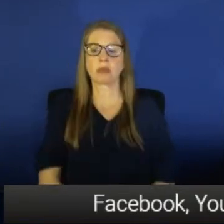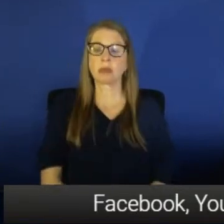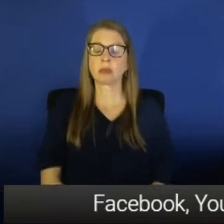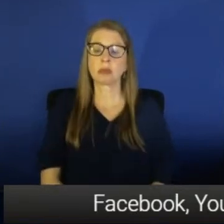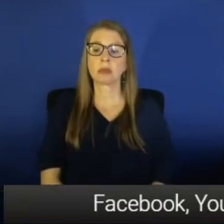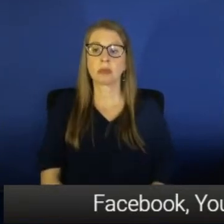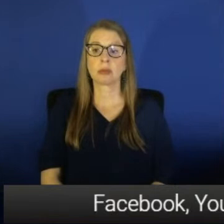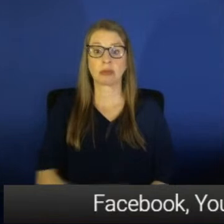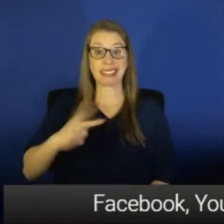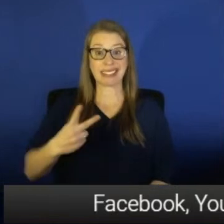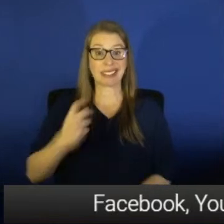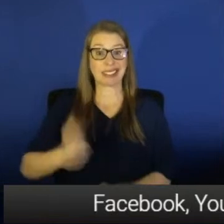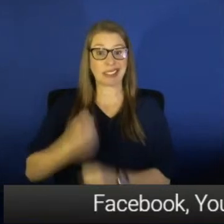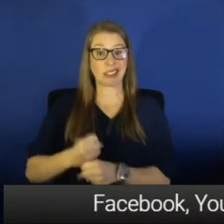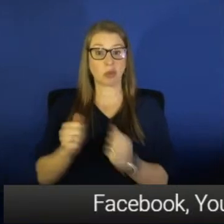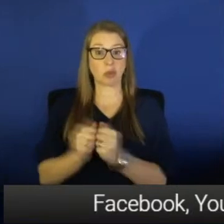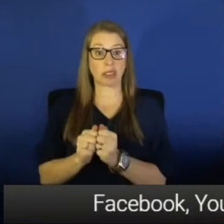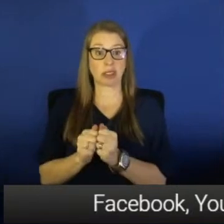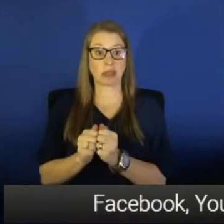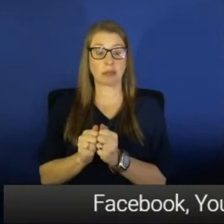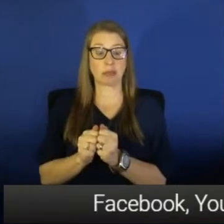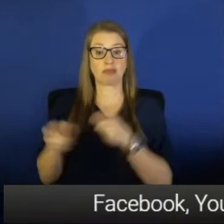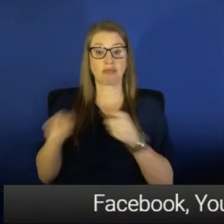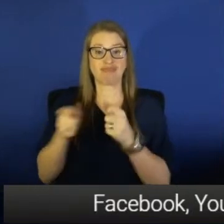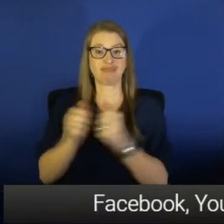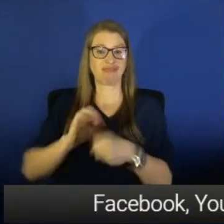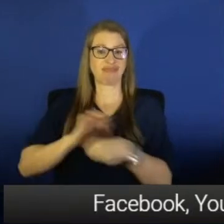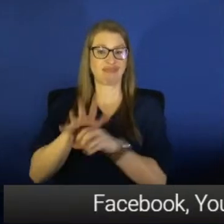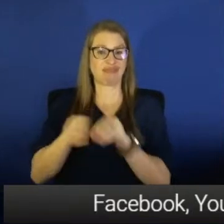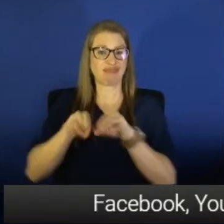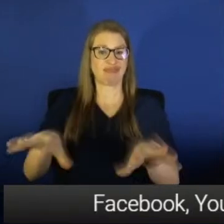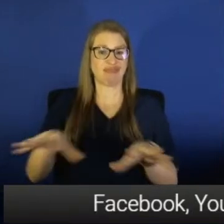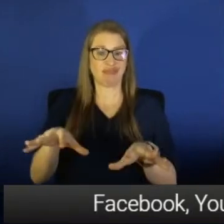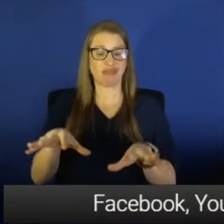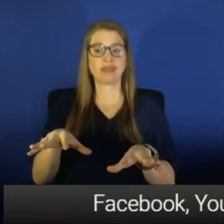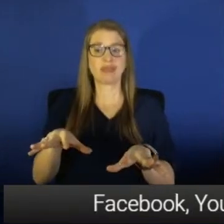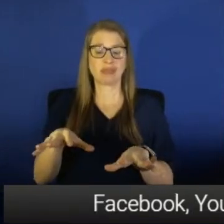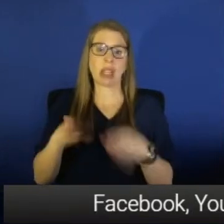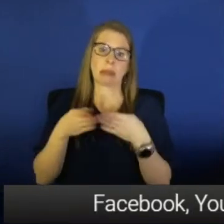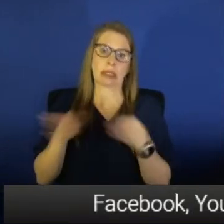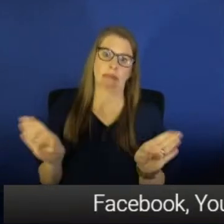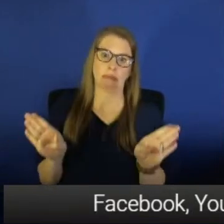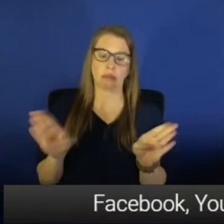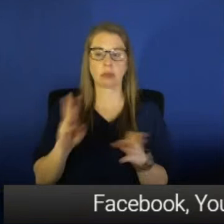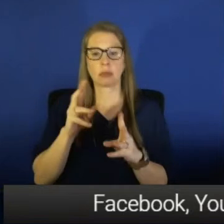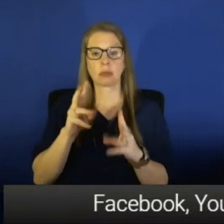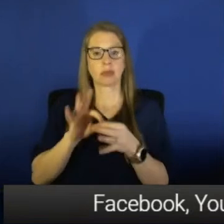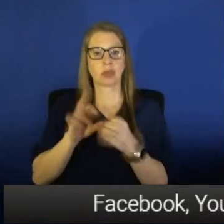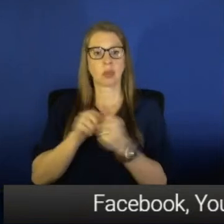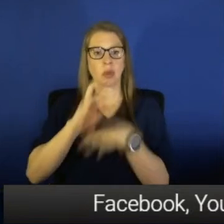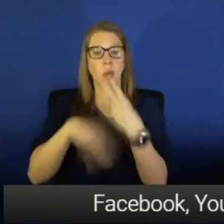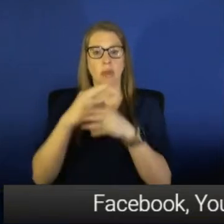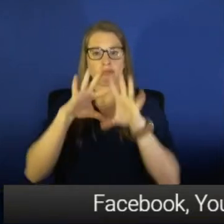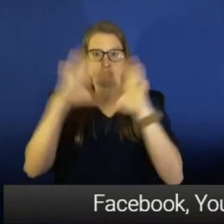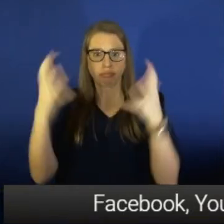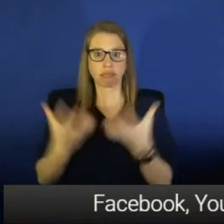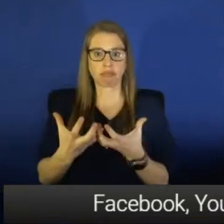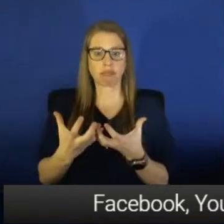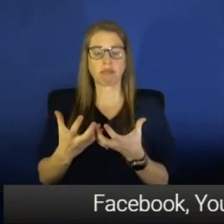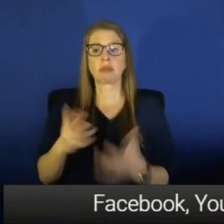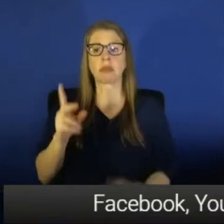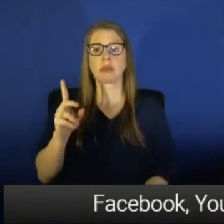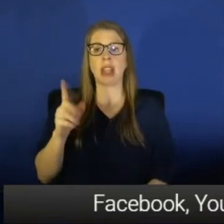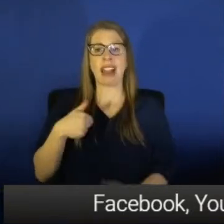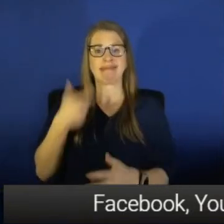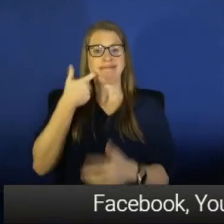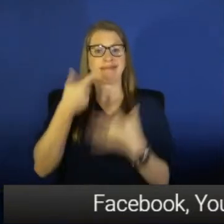our second year with dealing with pandemic, as far as generally speaking, the world. I just started here in December, so I can't speak to what it was like last year